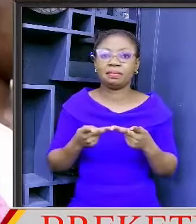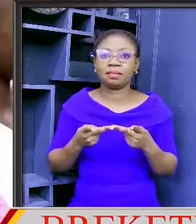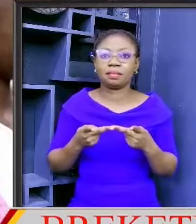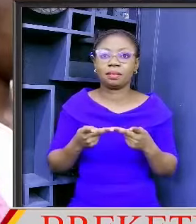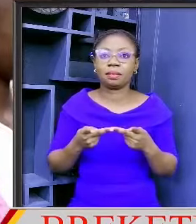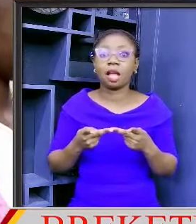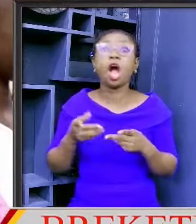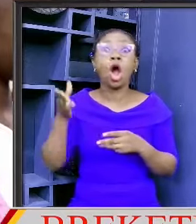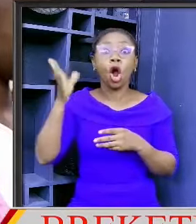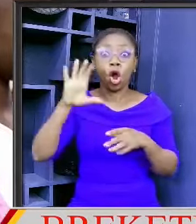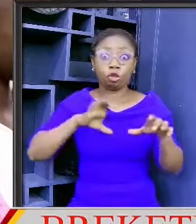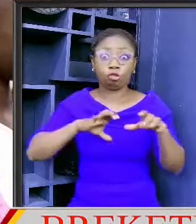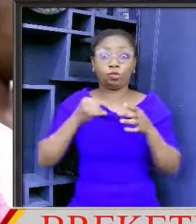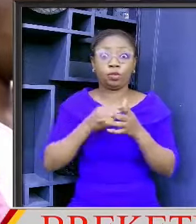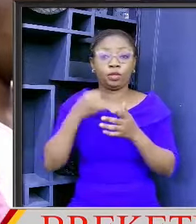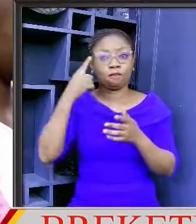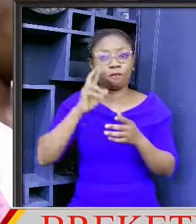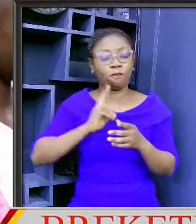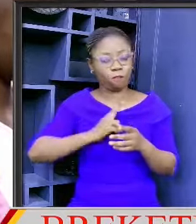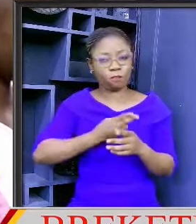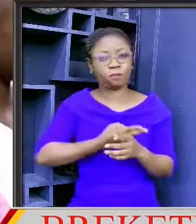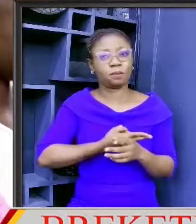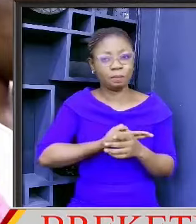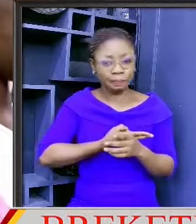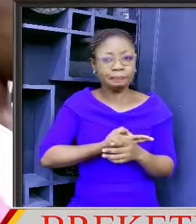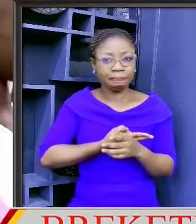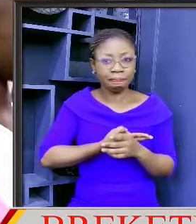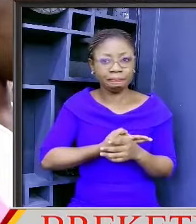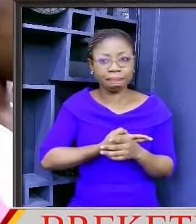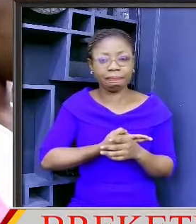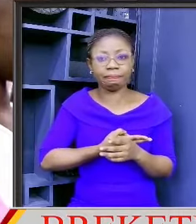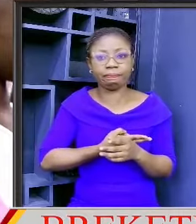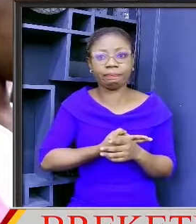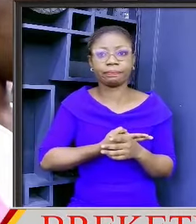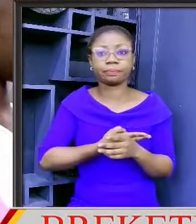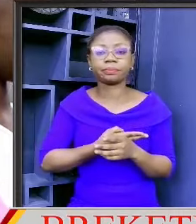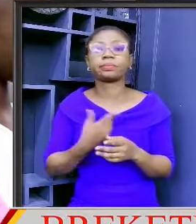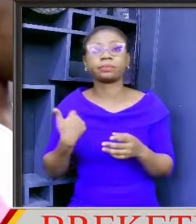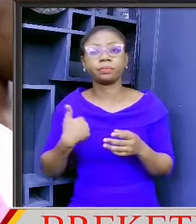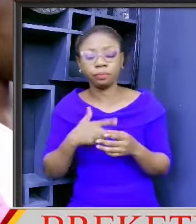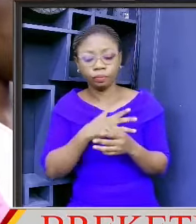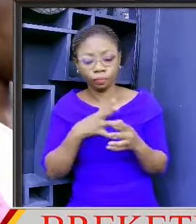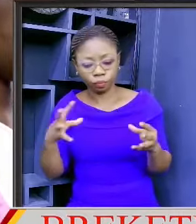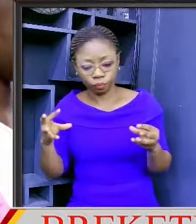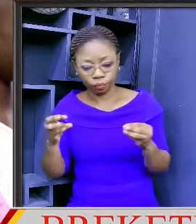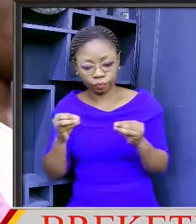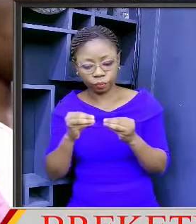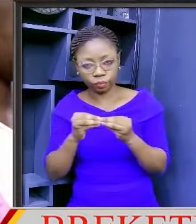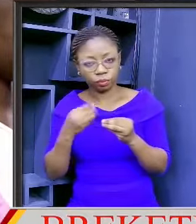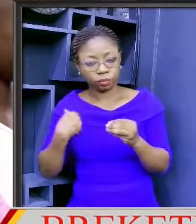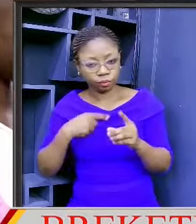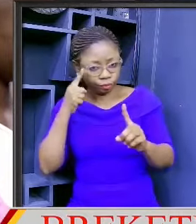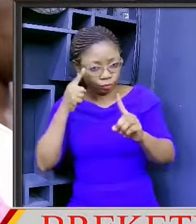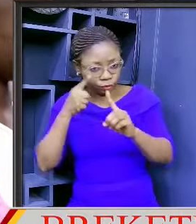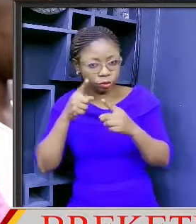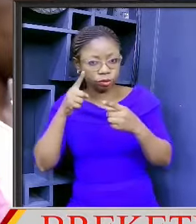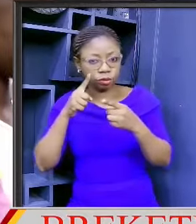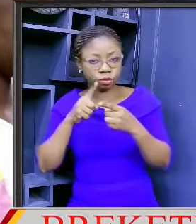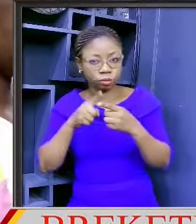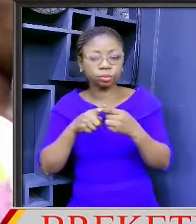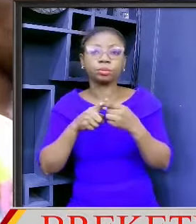Now, God do it for us. So. Now, God, sir. So, ma. Yes, sir. We go calculate. Yes, sir. Our target now for us to